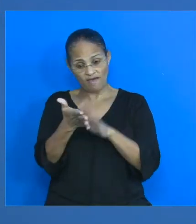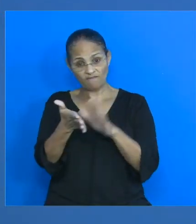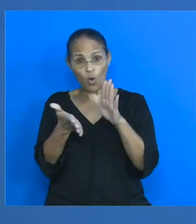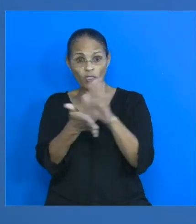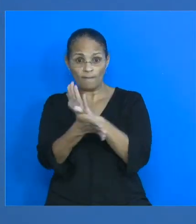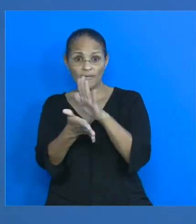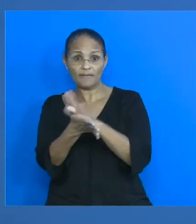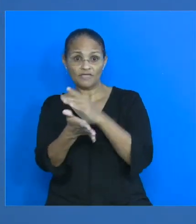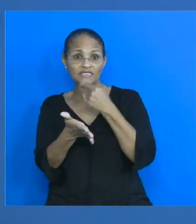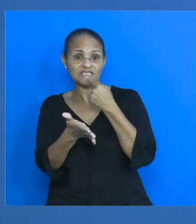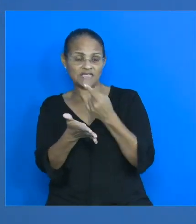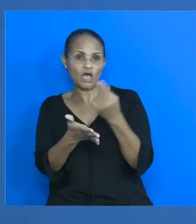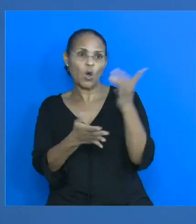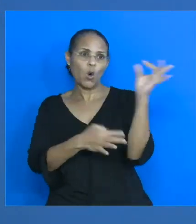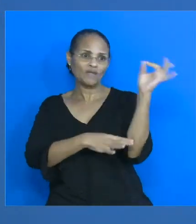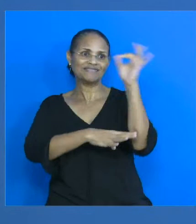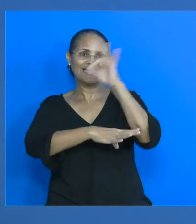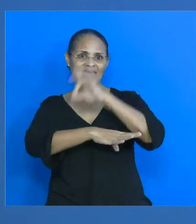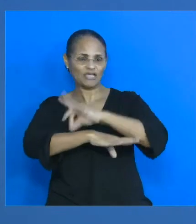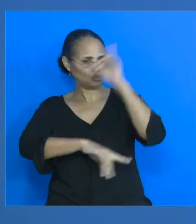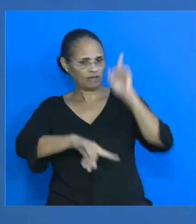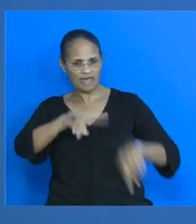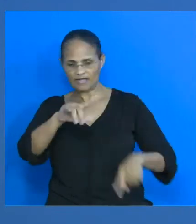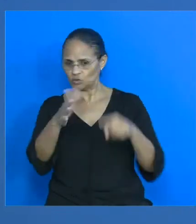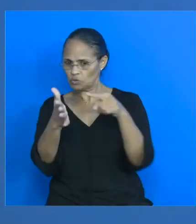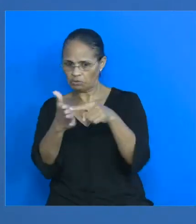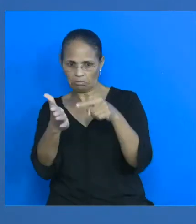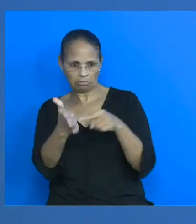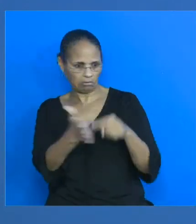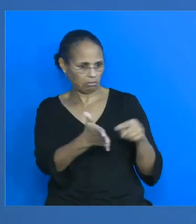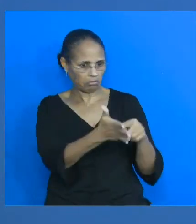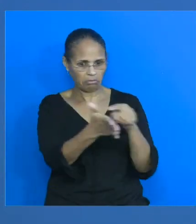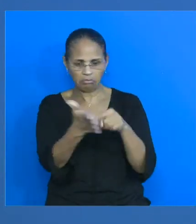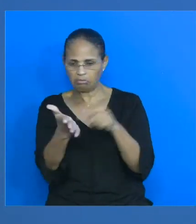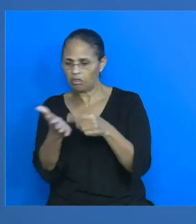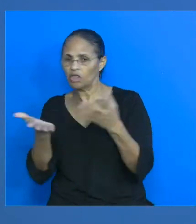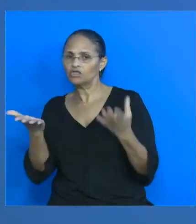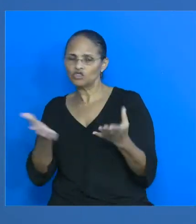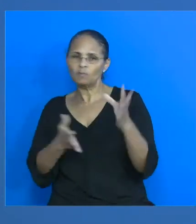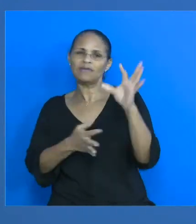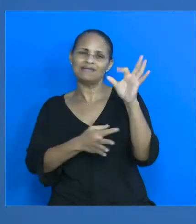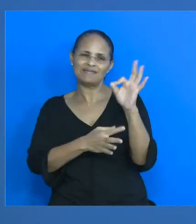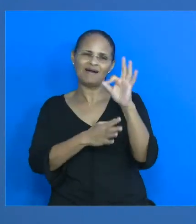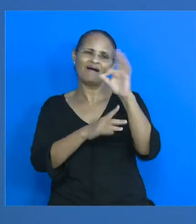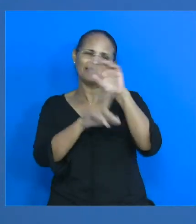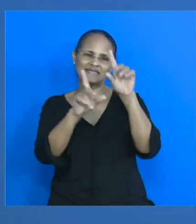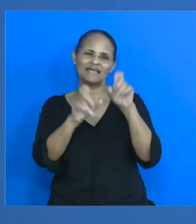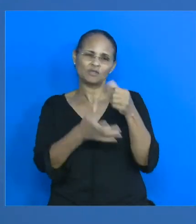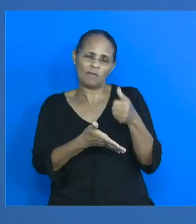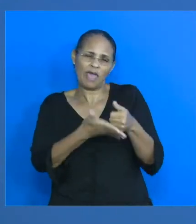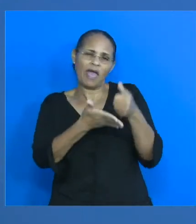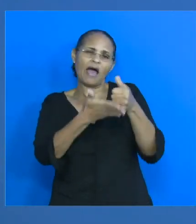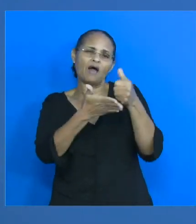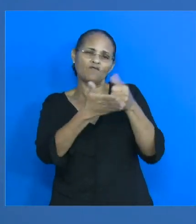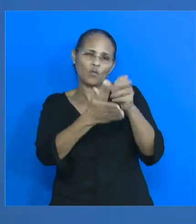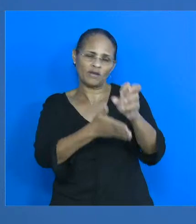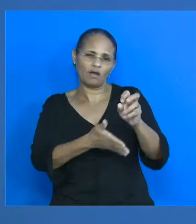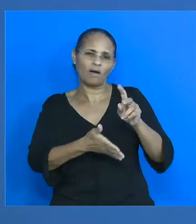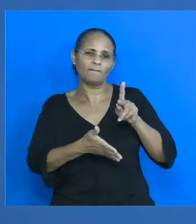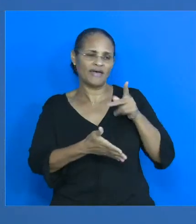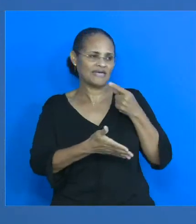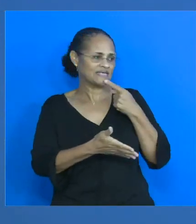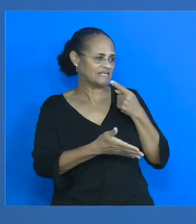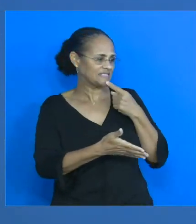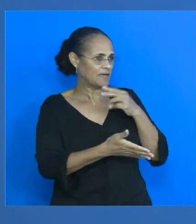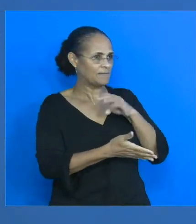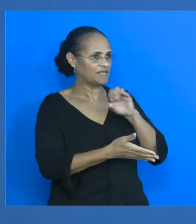say like on day 8, you can't do this, that, and the other on day 9 tests. So that would be kind of helpful for those coming back home. And you could assist